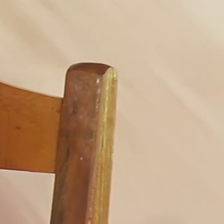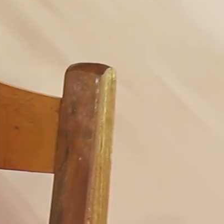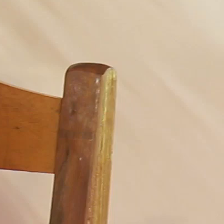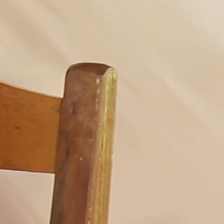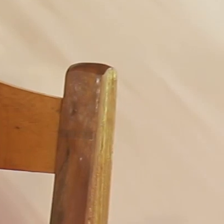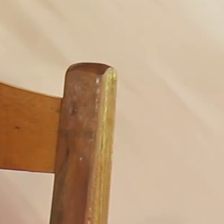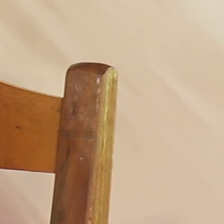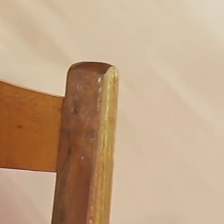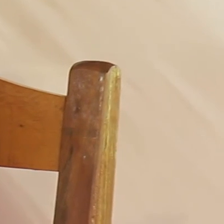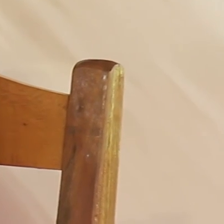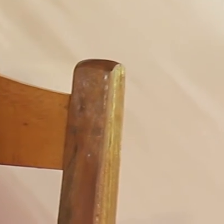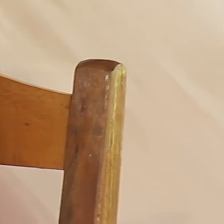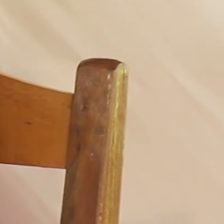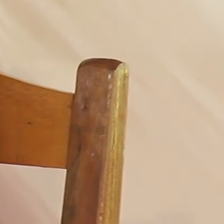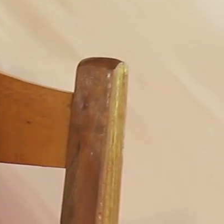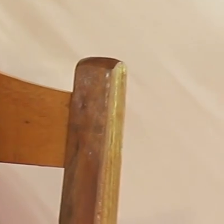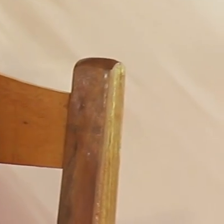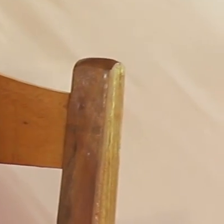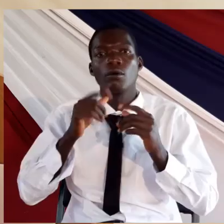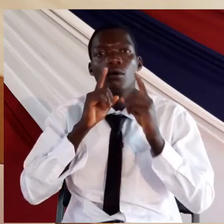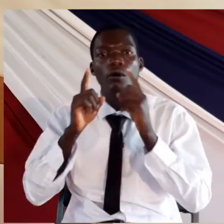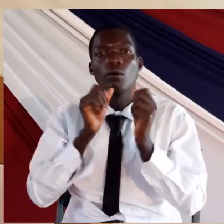God still has a lot in store for you today.